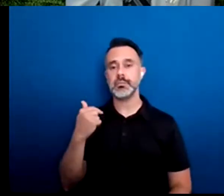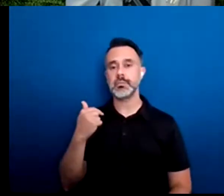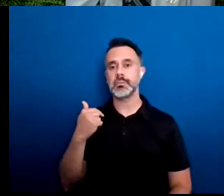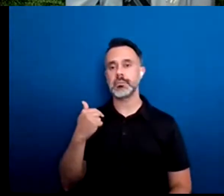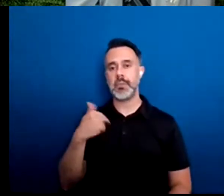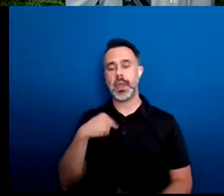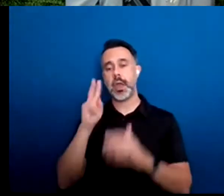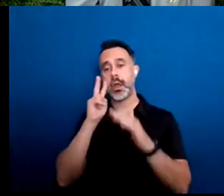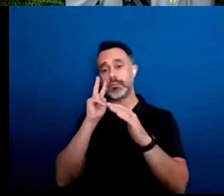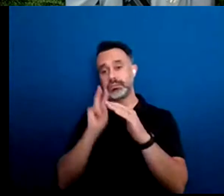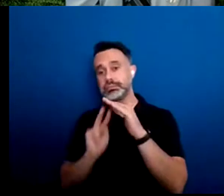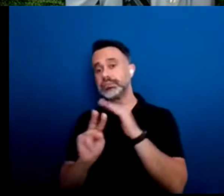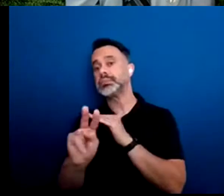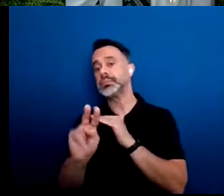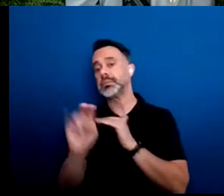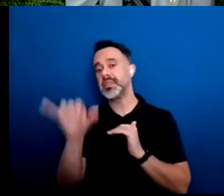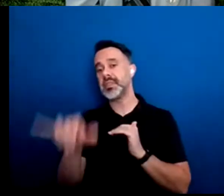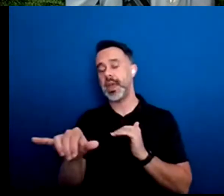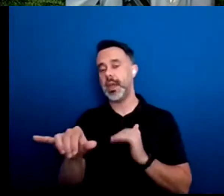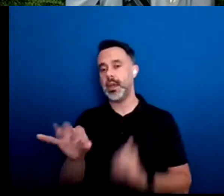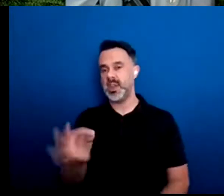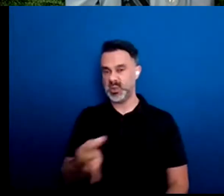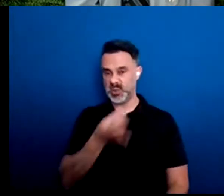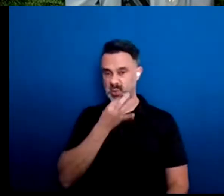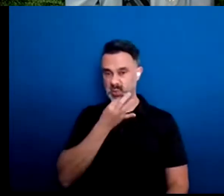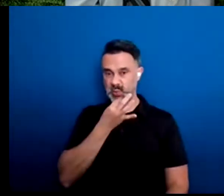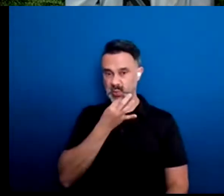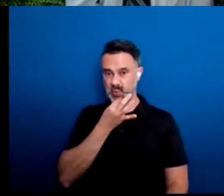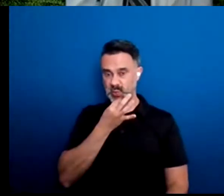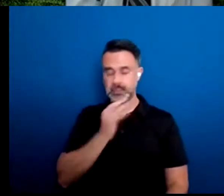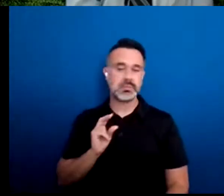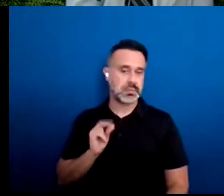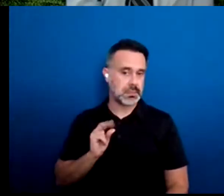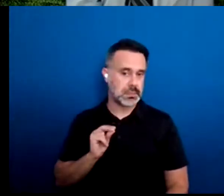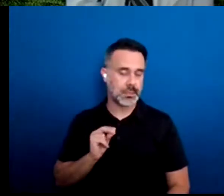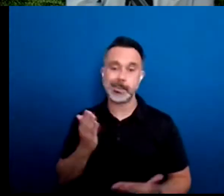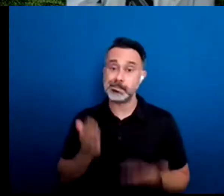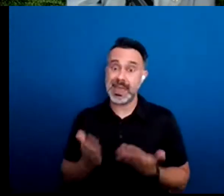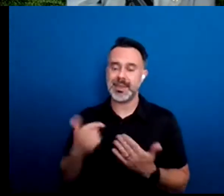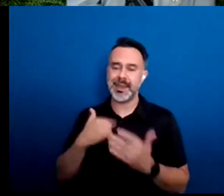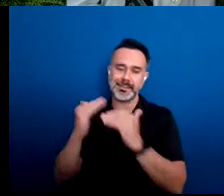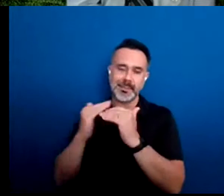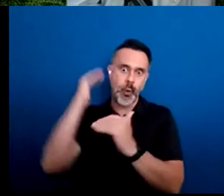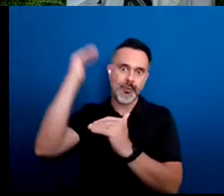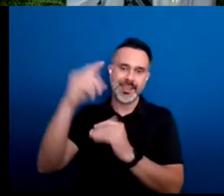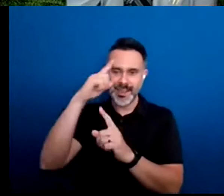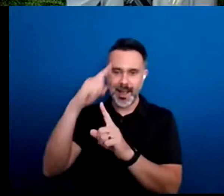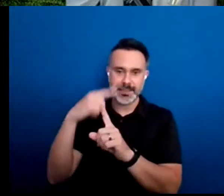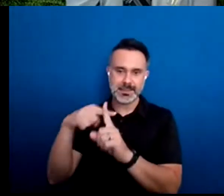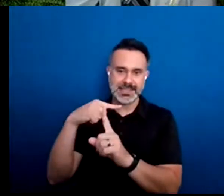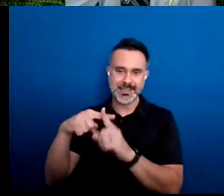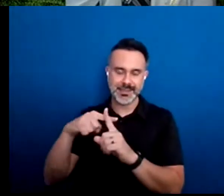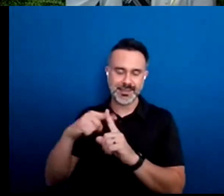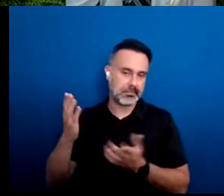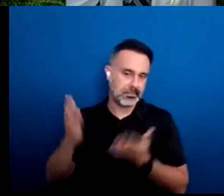happening quickly. Maybe I'm being overly optimistic, but I'm thinking